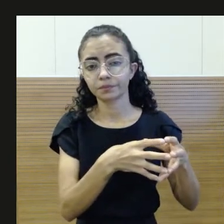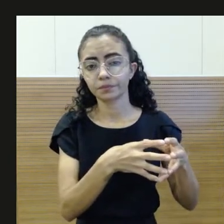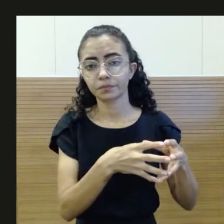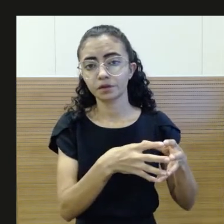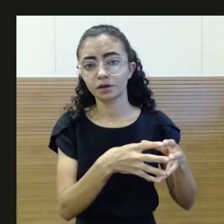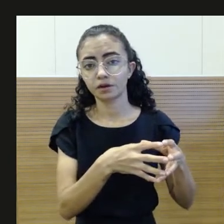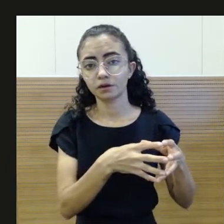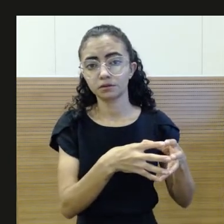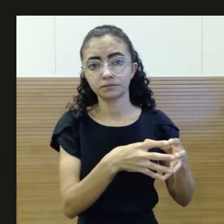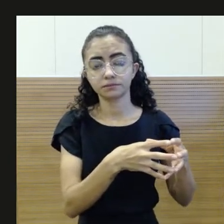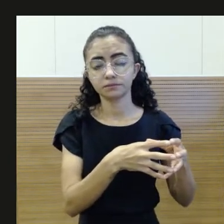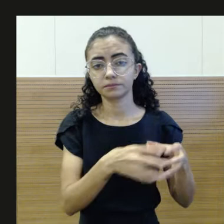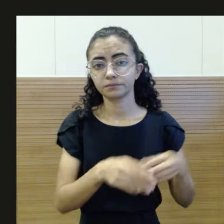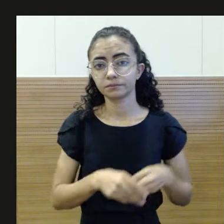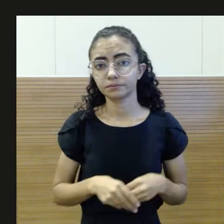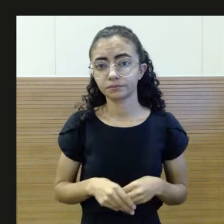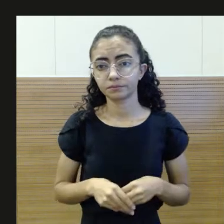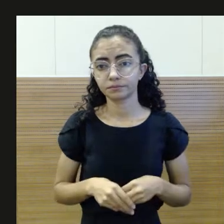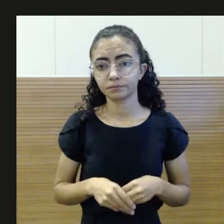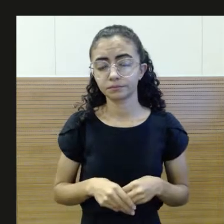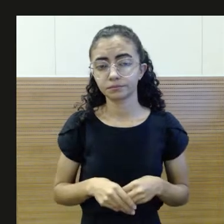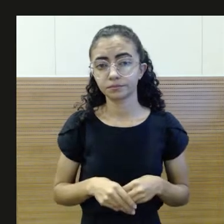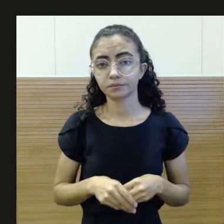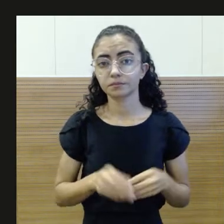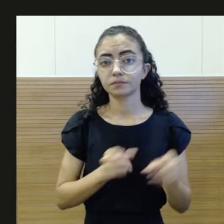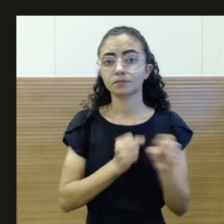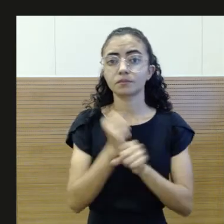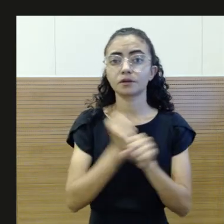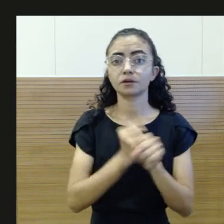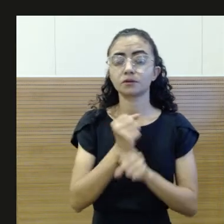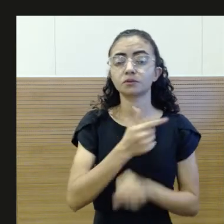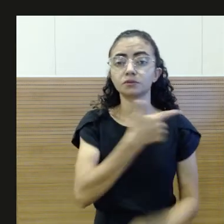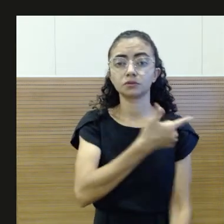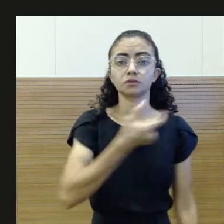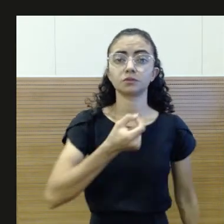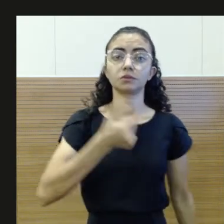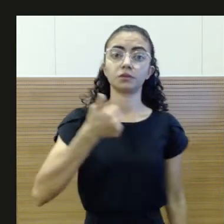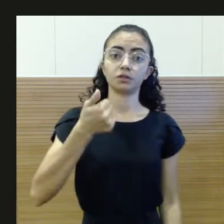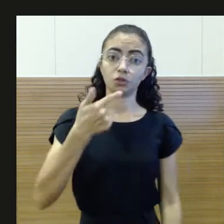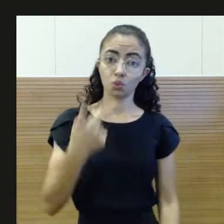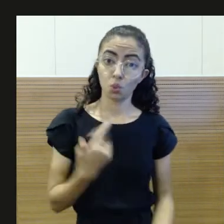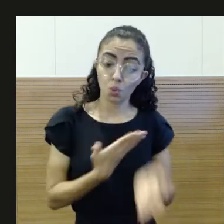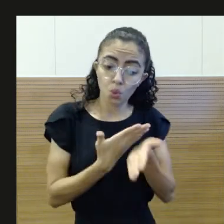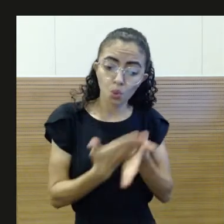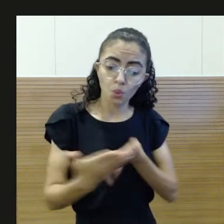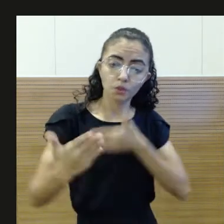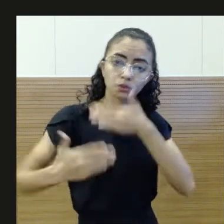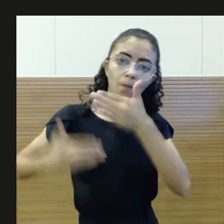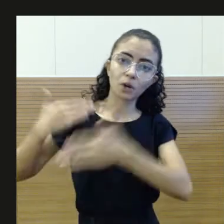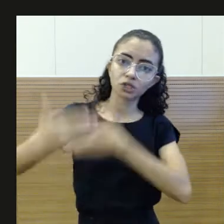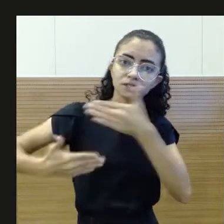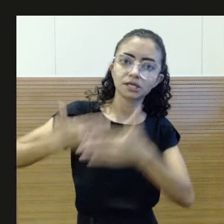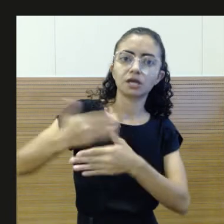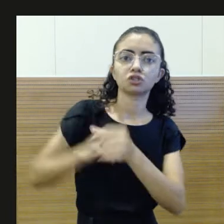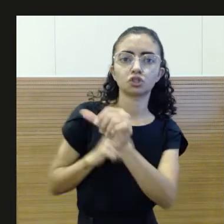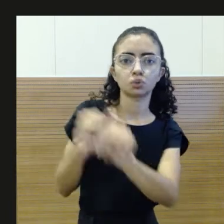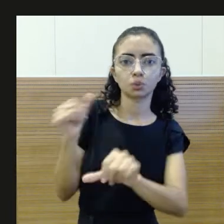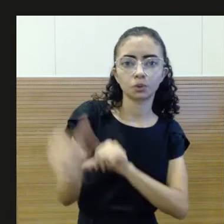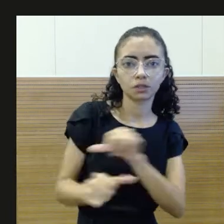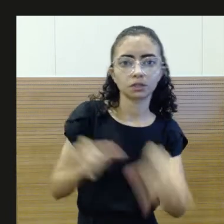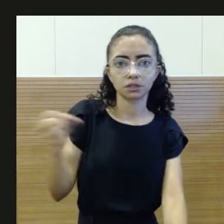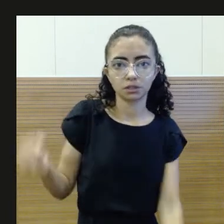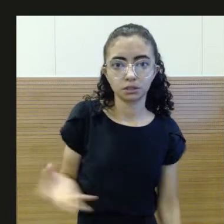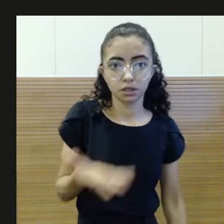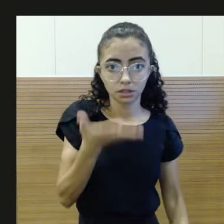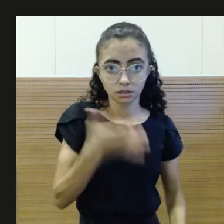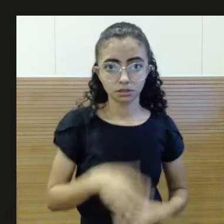this process of updating, and they put the model developed in Latin